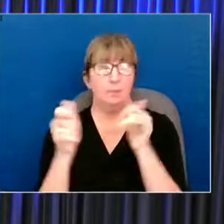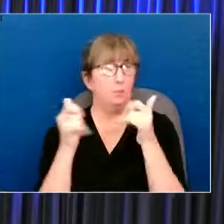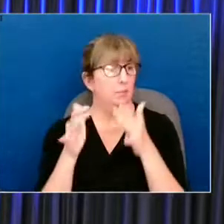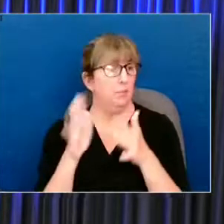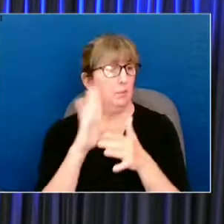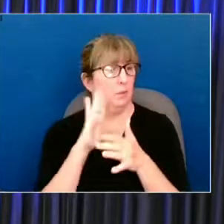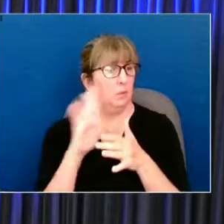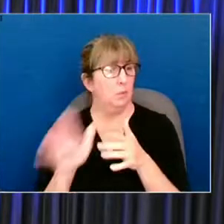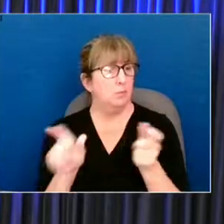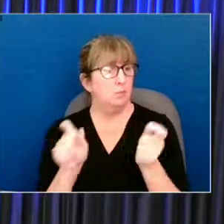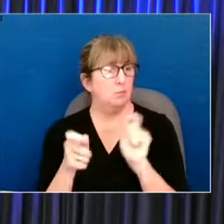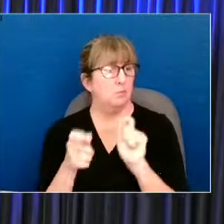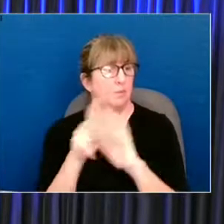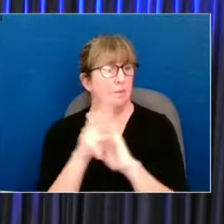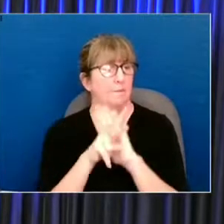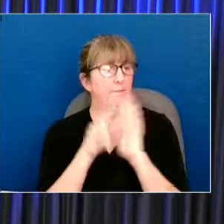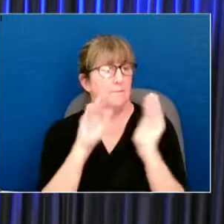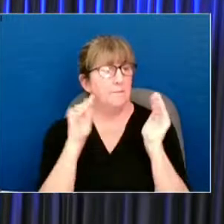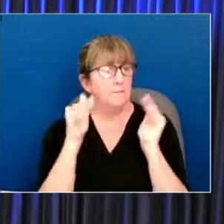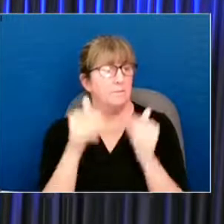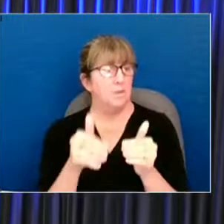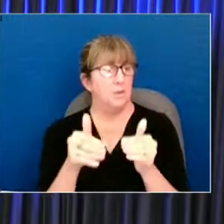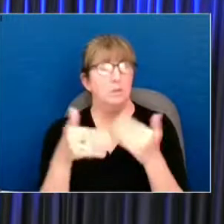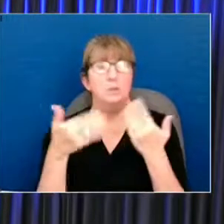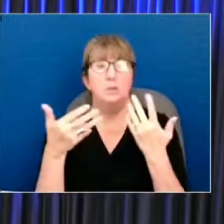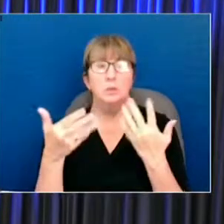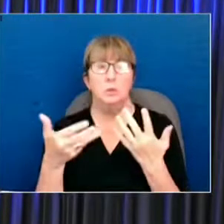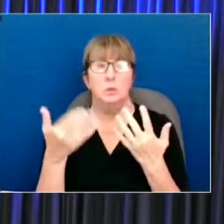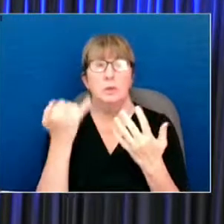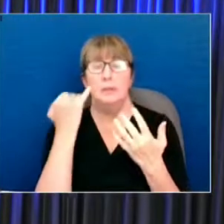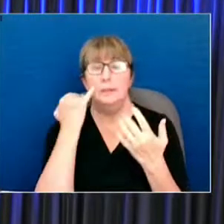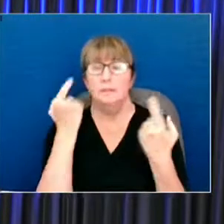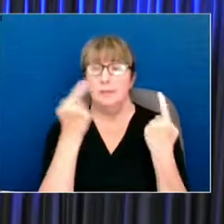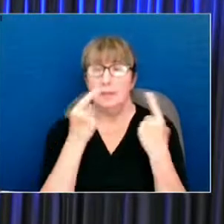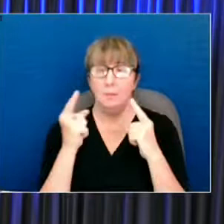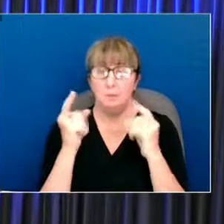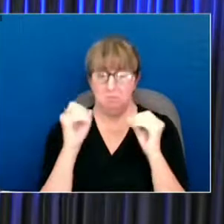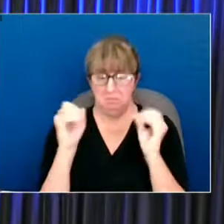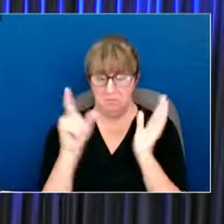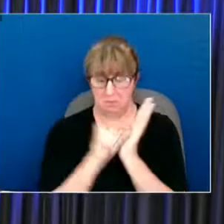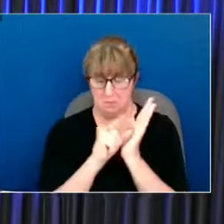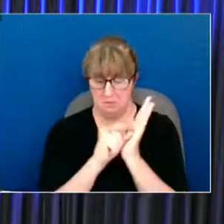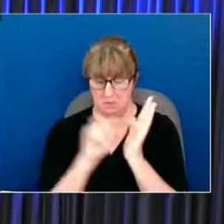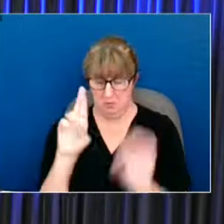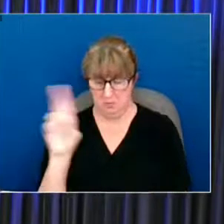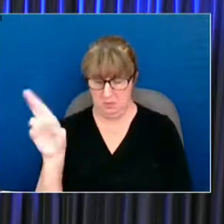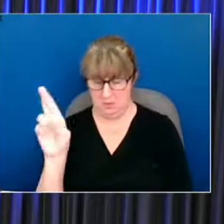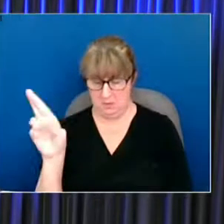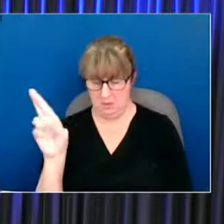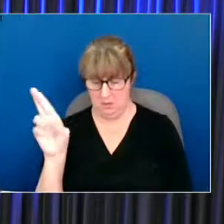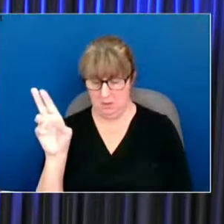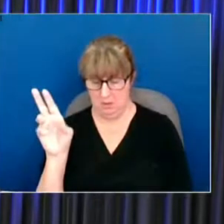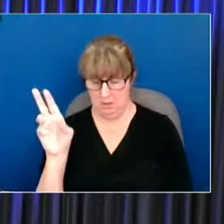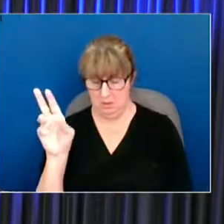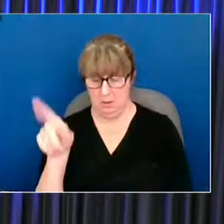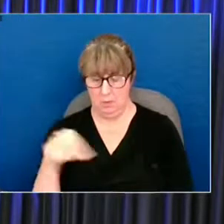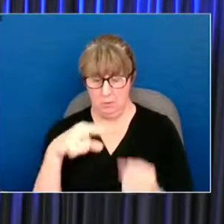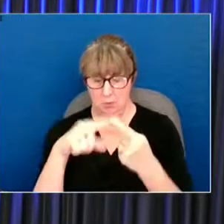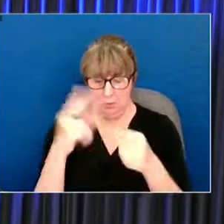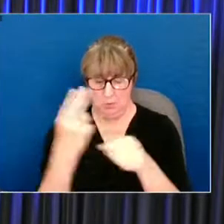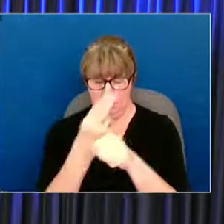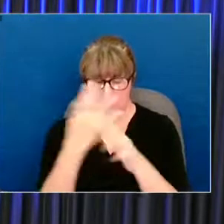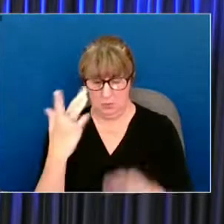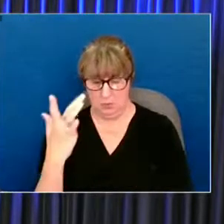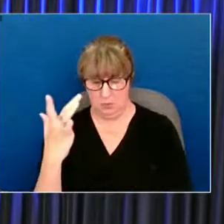focus. So in the event that there was nothing published on the right side, the moment that the user attempts to resize